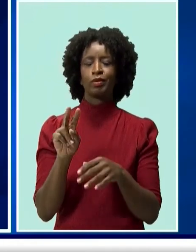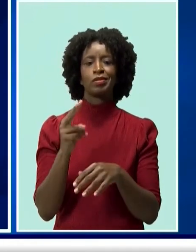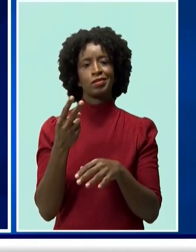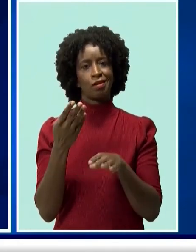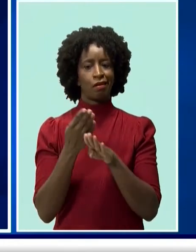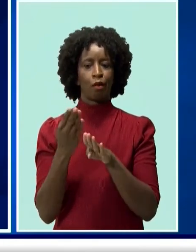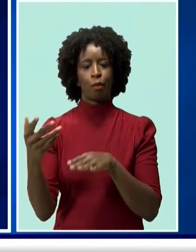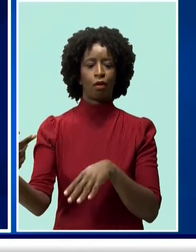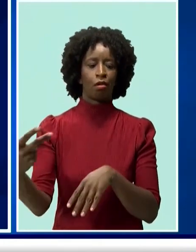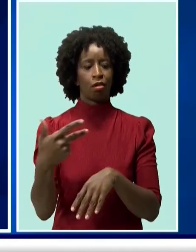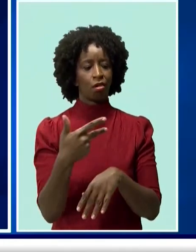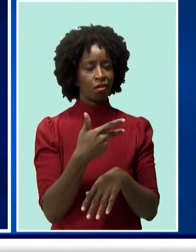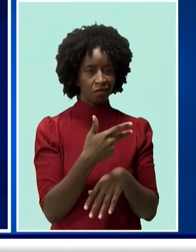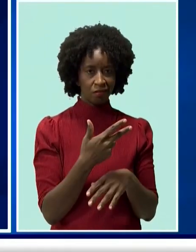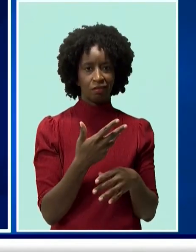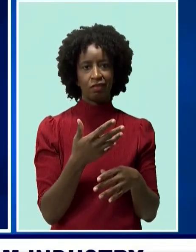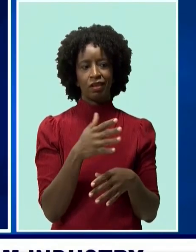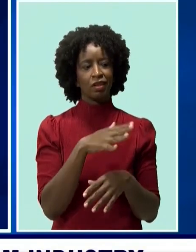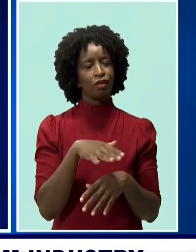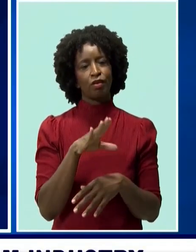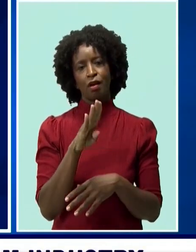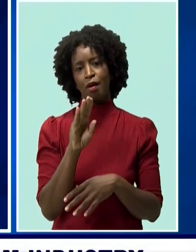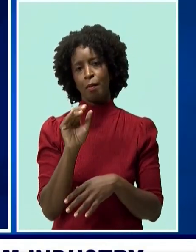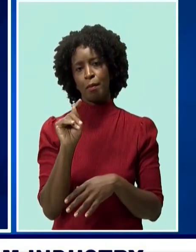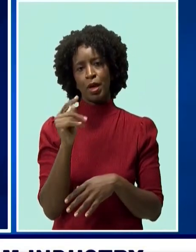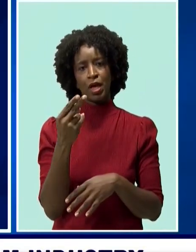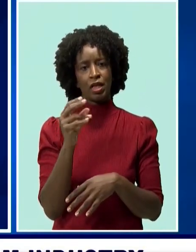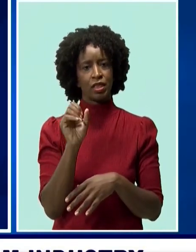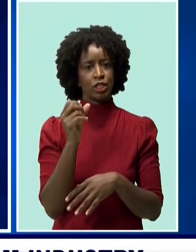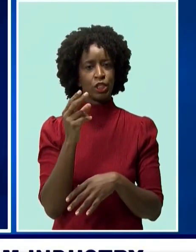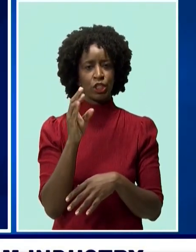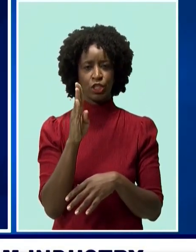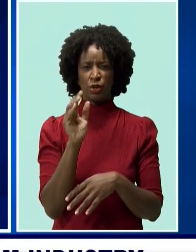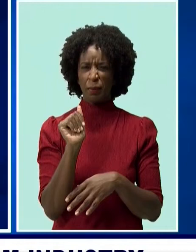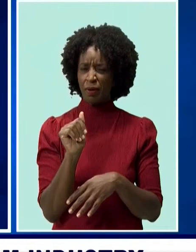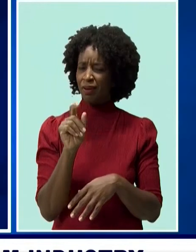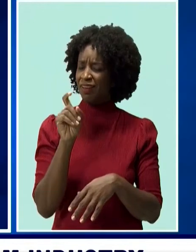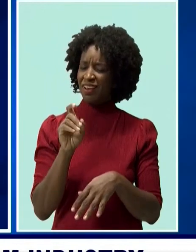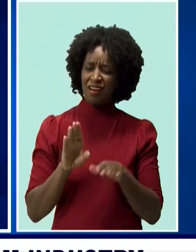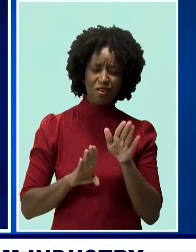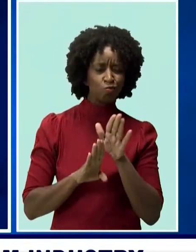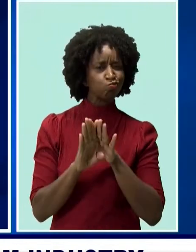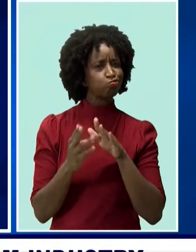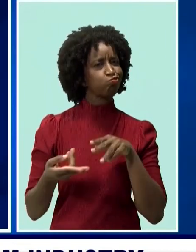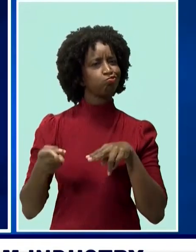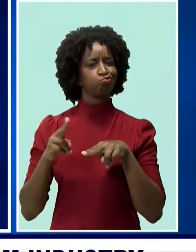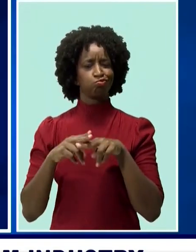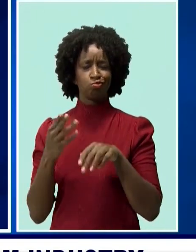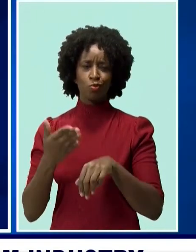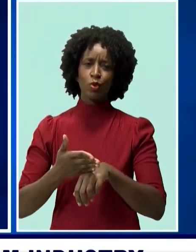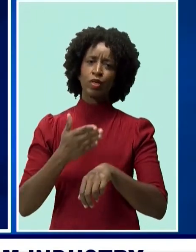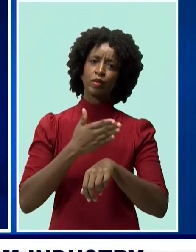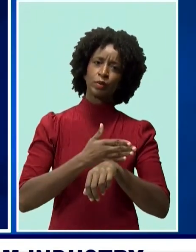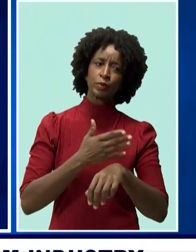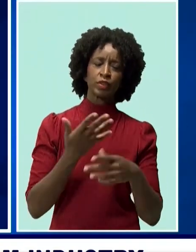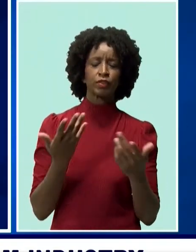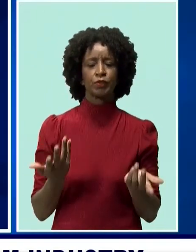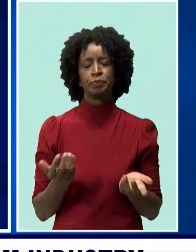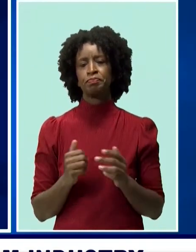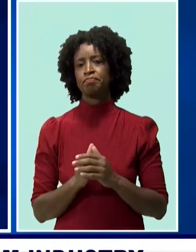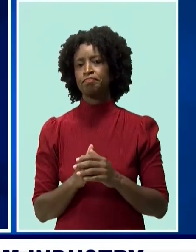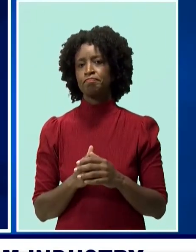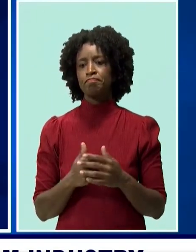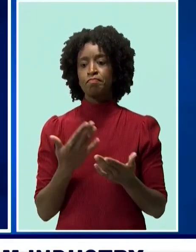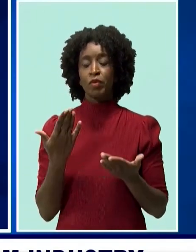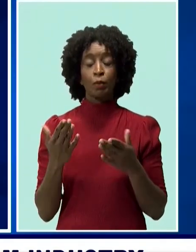That is under development. And we need to break down this idea of how we create road networks, nodal networks. If we